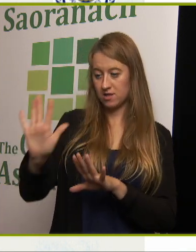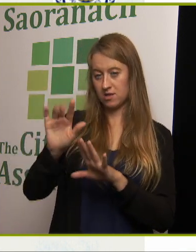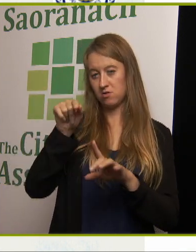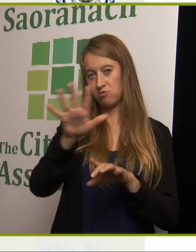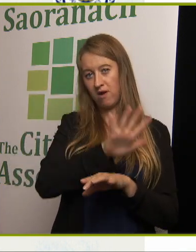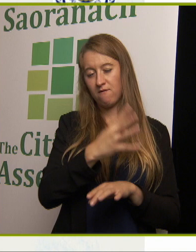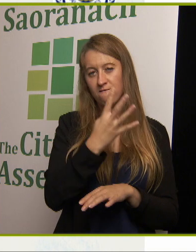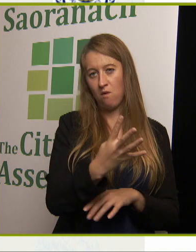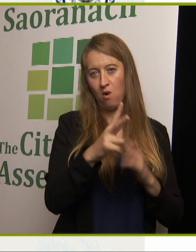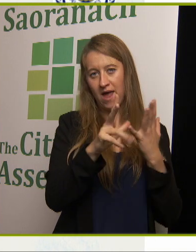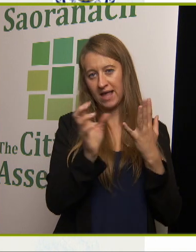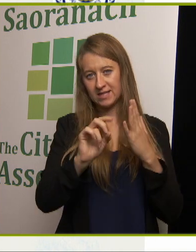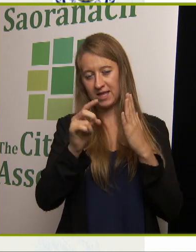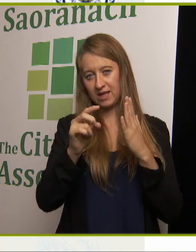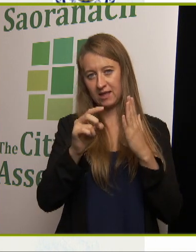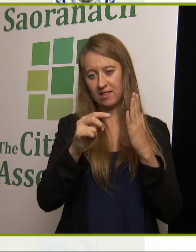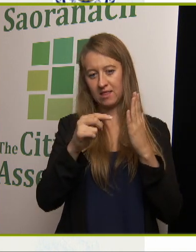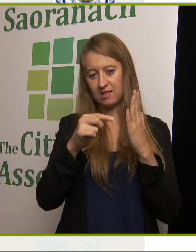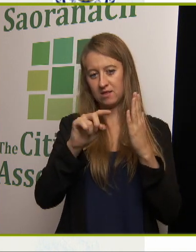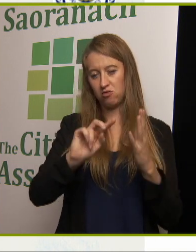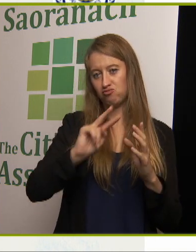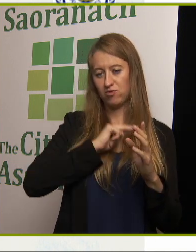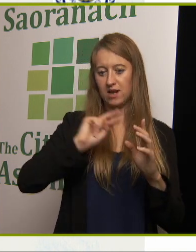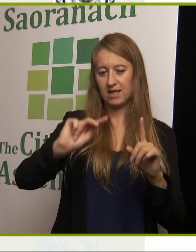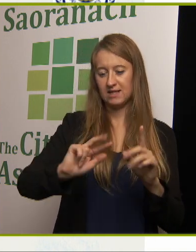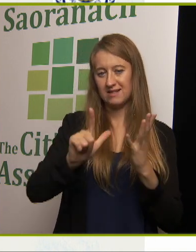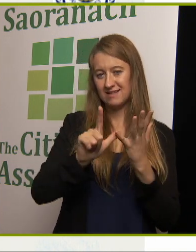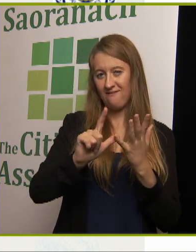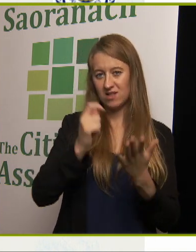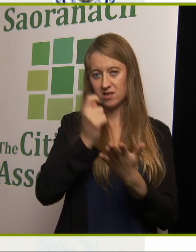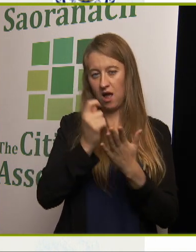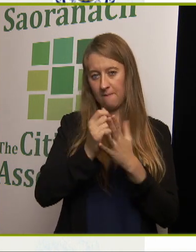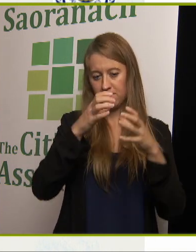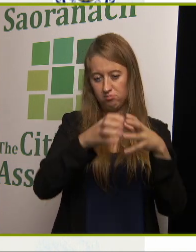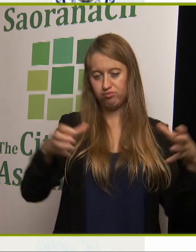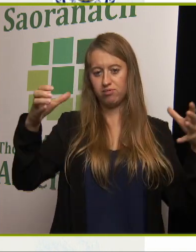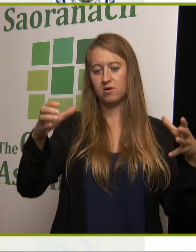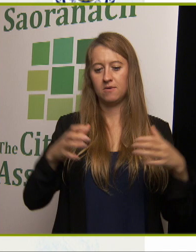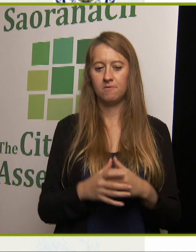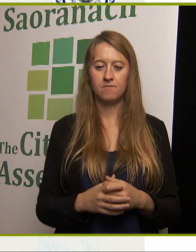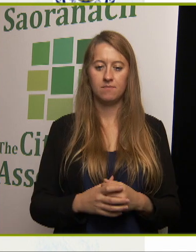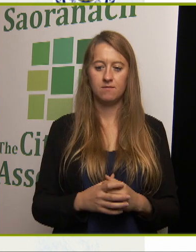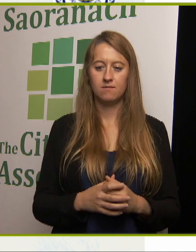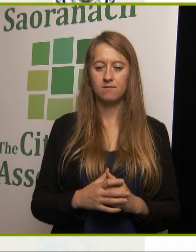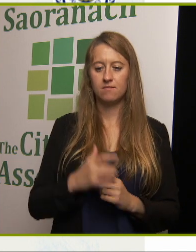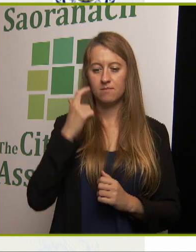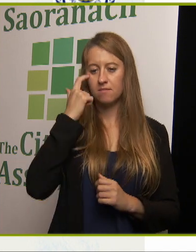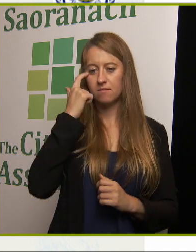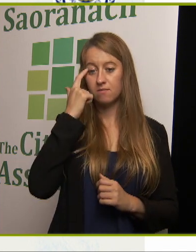480,000 square kilometres. It's about 7 times the size of our land mass. So you can see in this